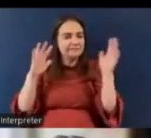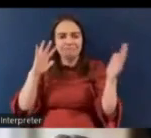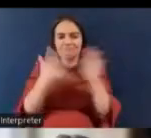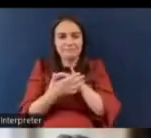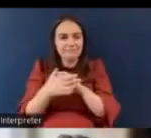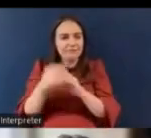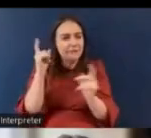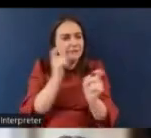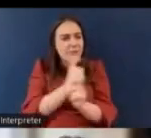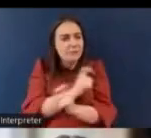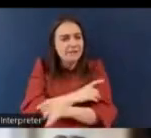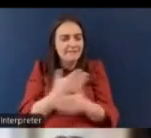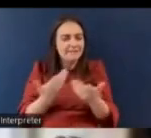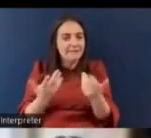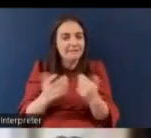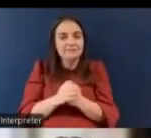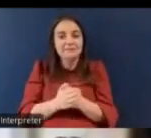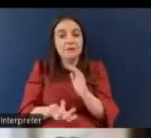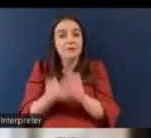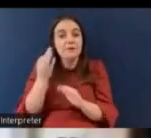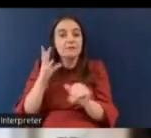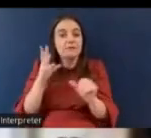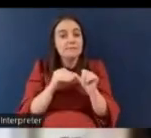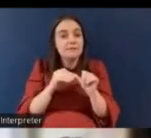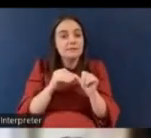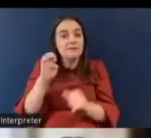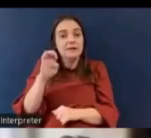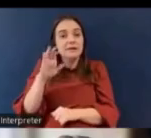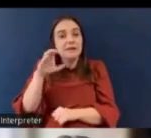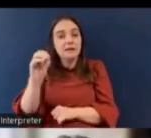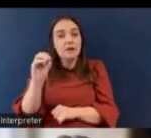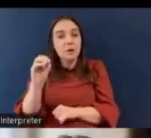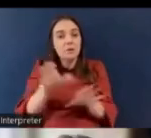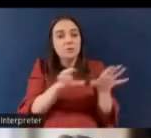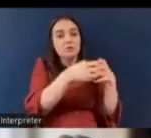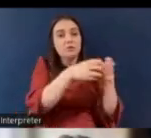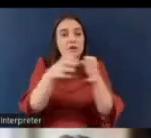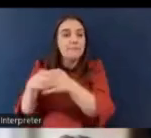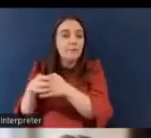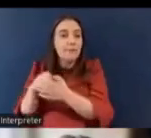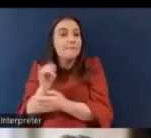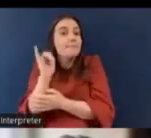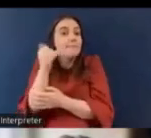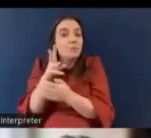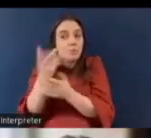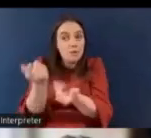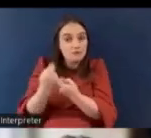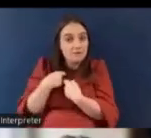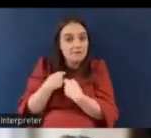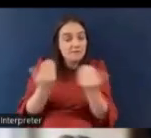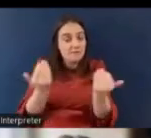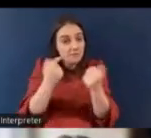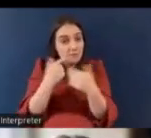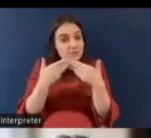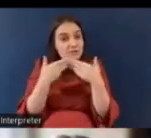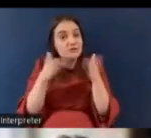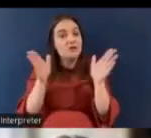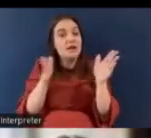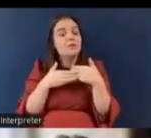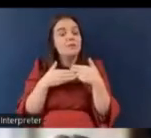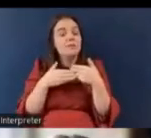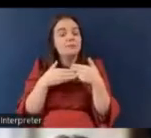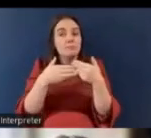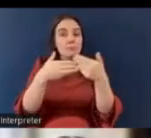So if you're in a certain sort of eco chamber or whatever, you might get the information, but the general public wouldn't have access